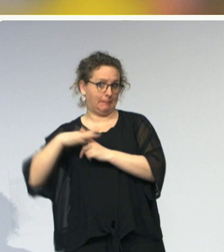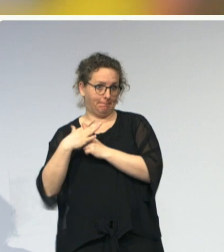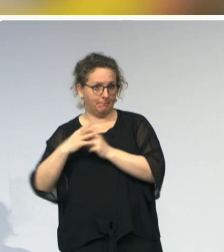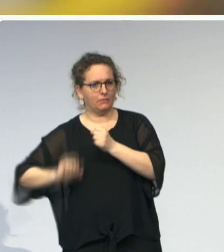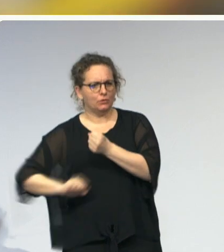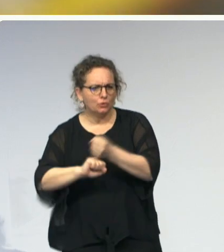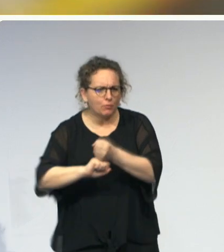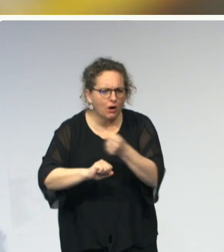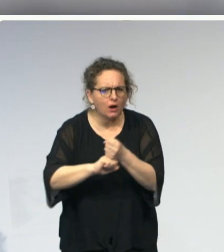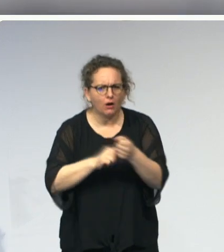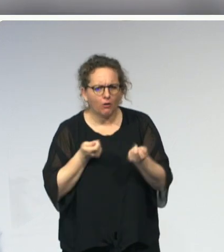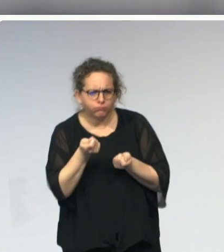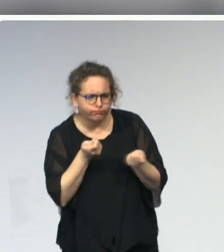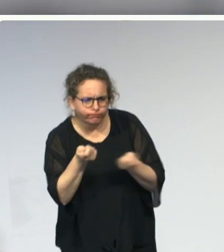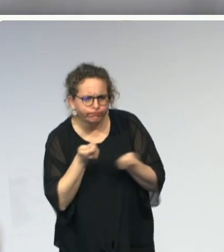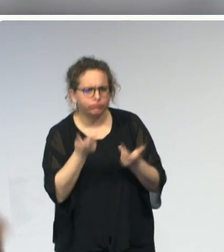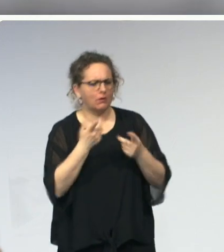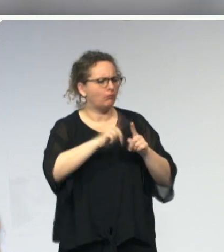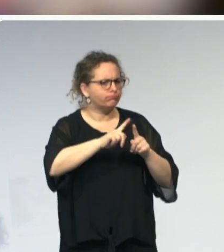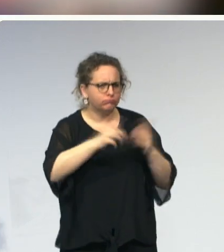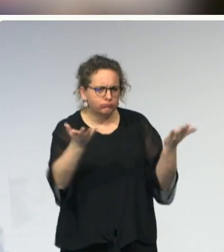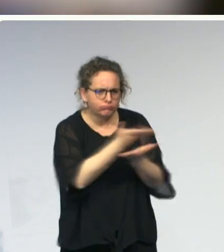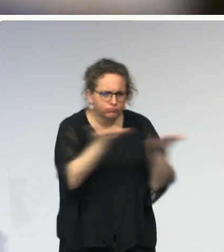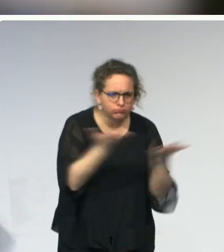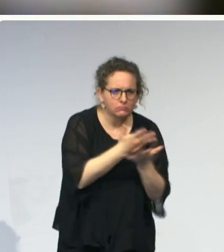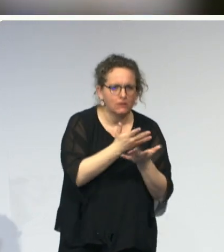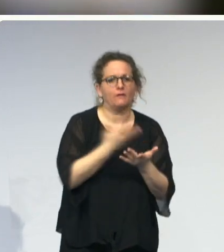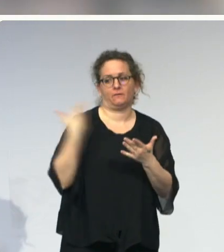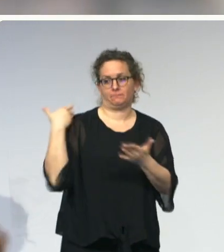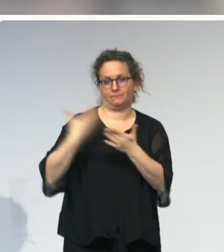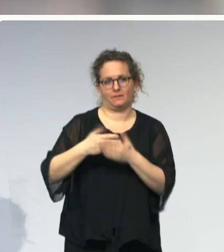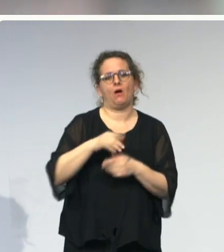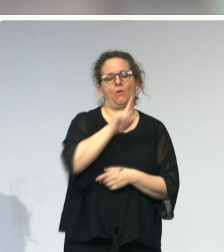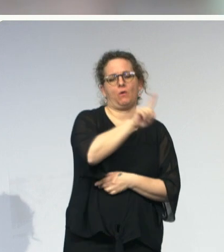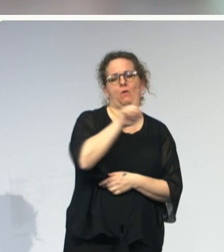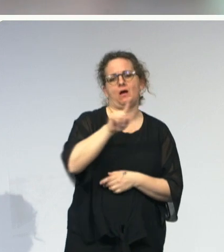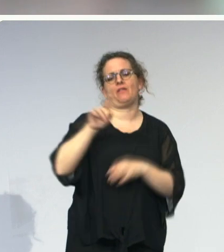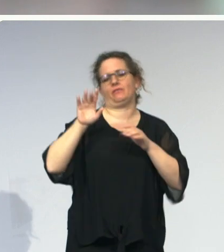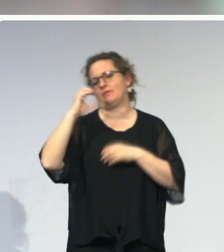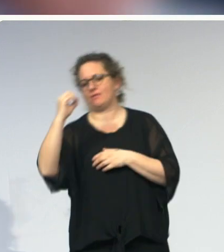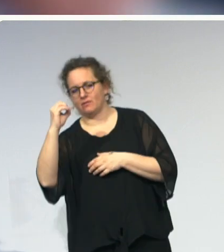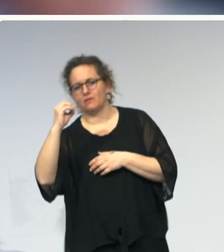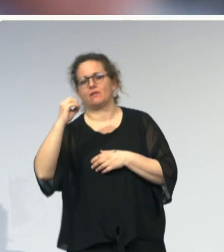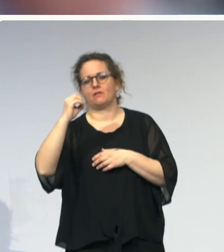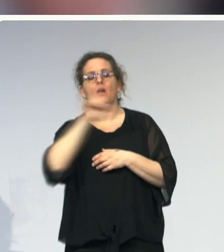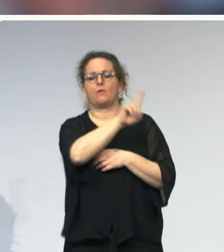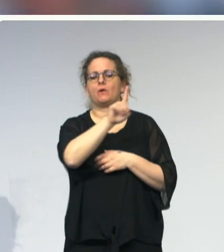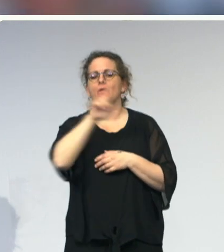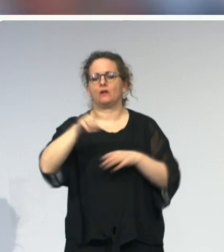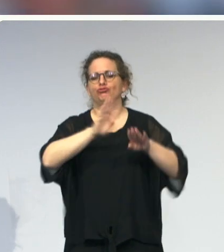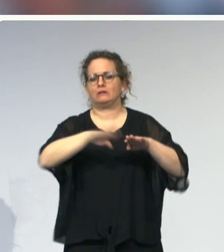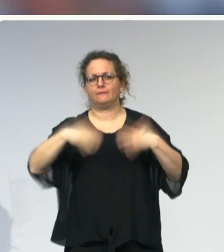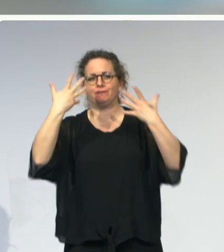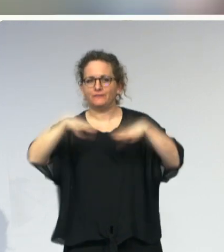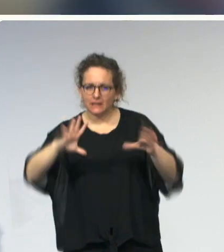an assessment. 111 children with disabilities enrolled in the program, with 77 admitted to mainstream schools.